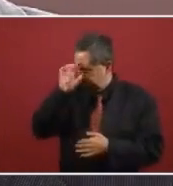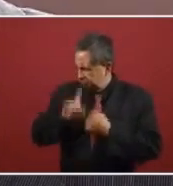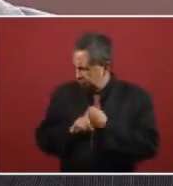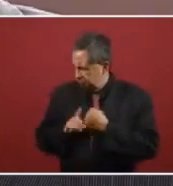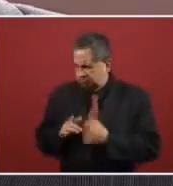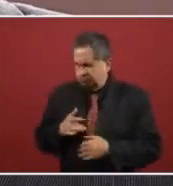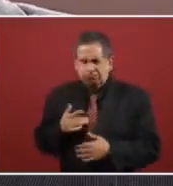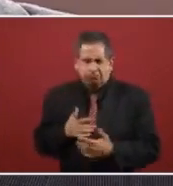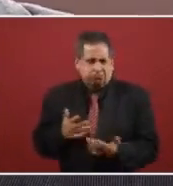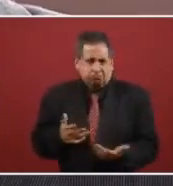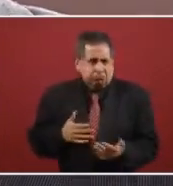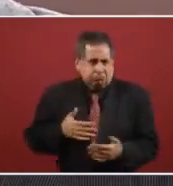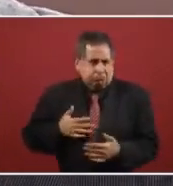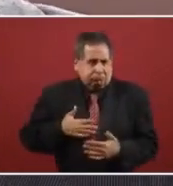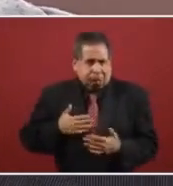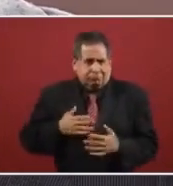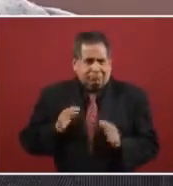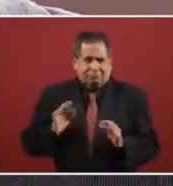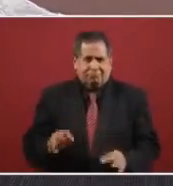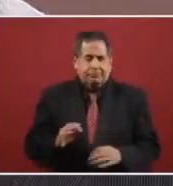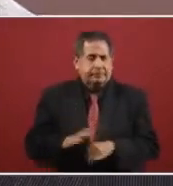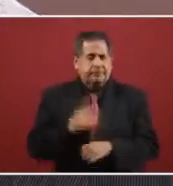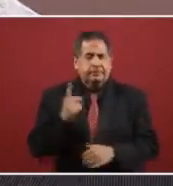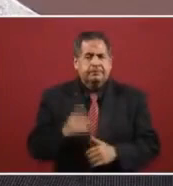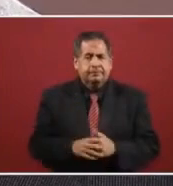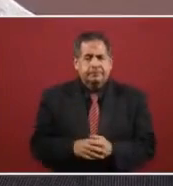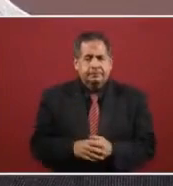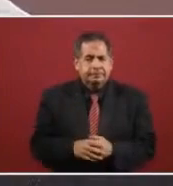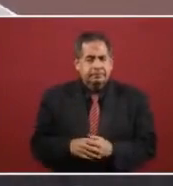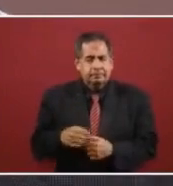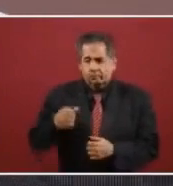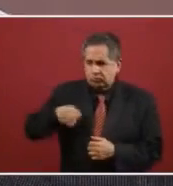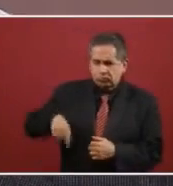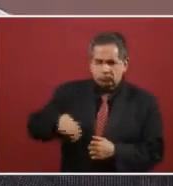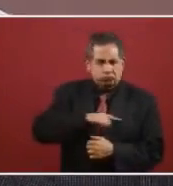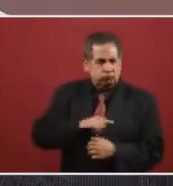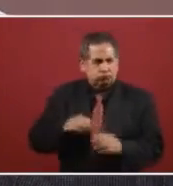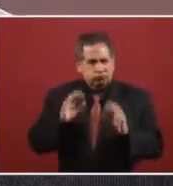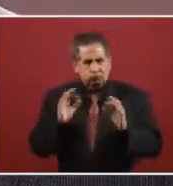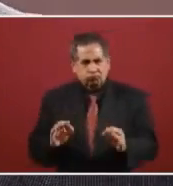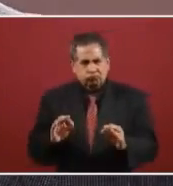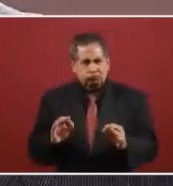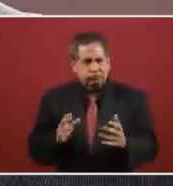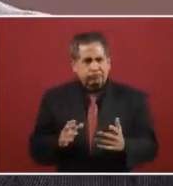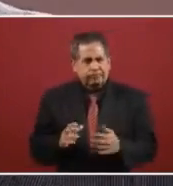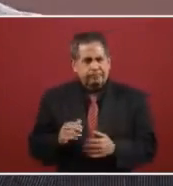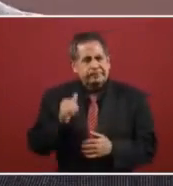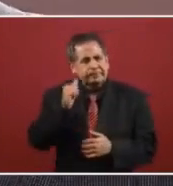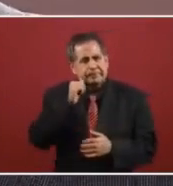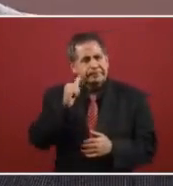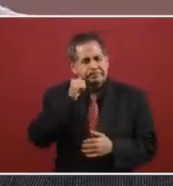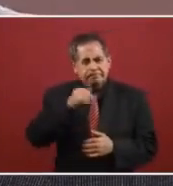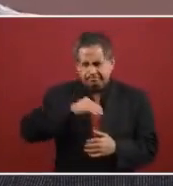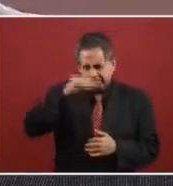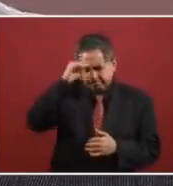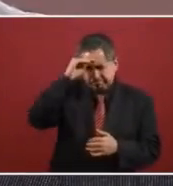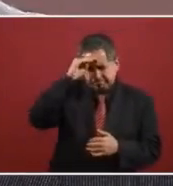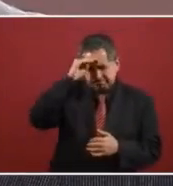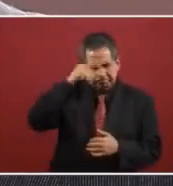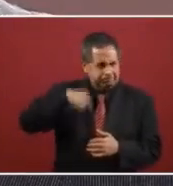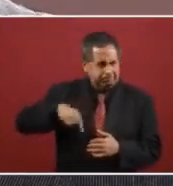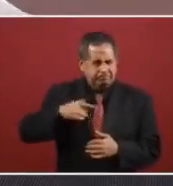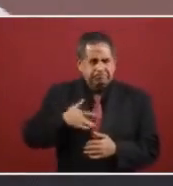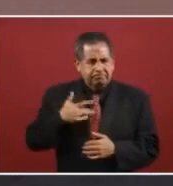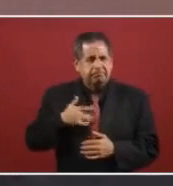our conscience porque because nosotros we siempre hemos sostenido have always